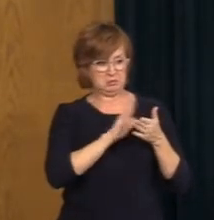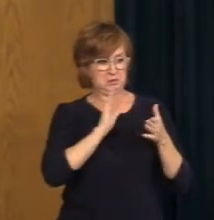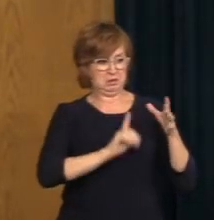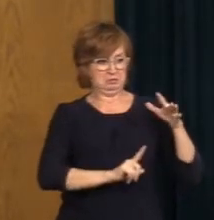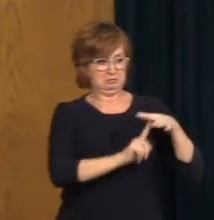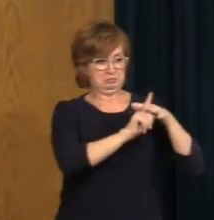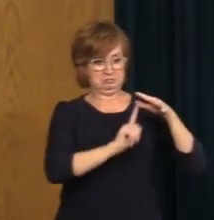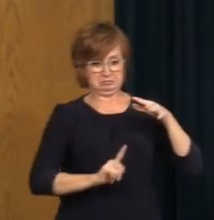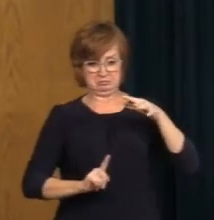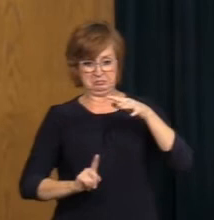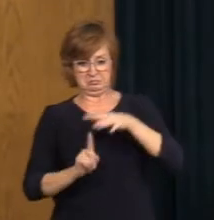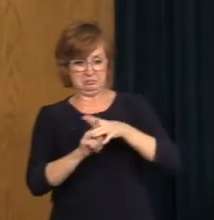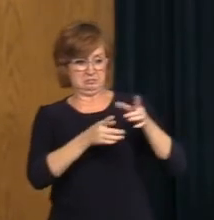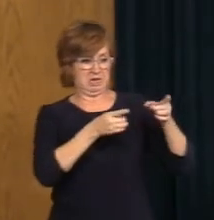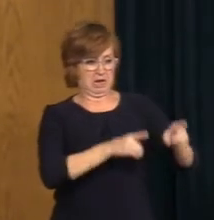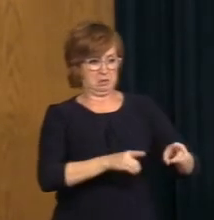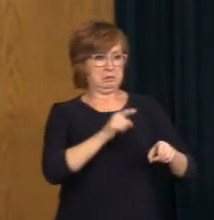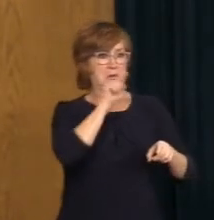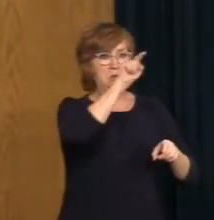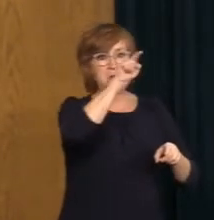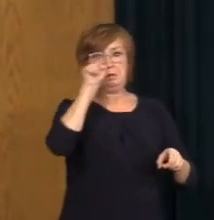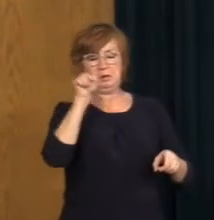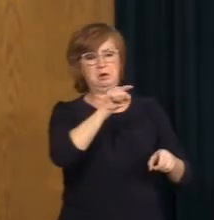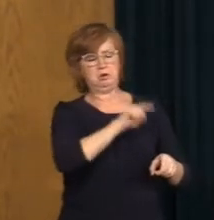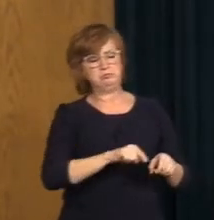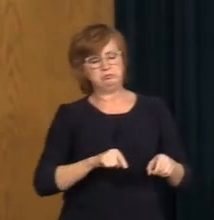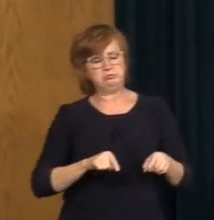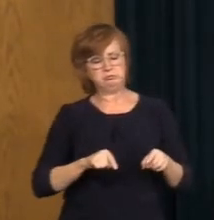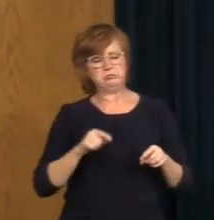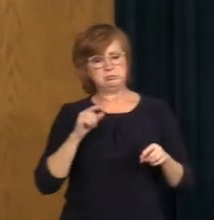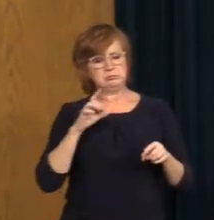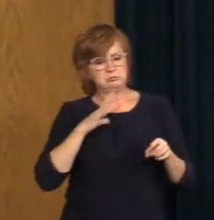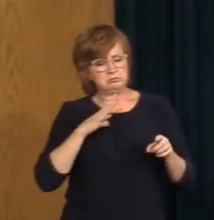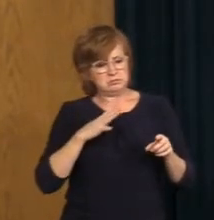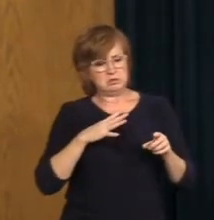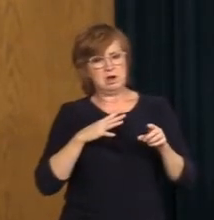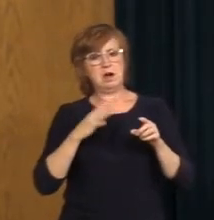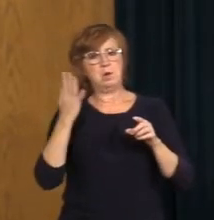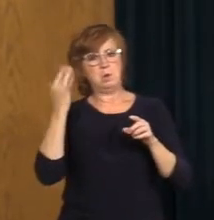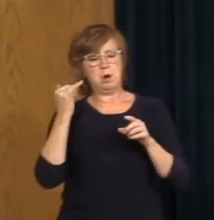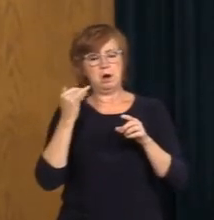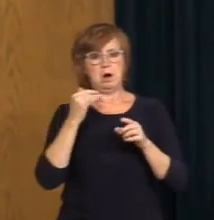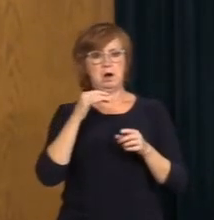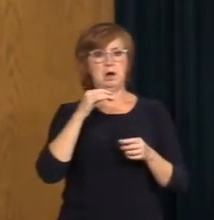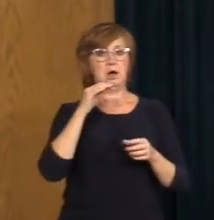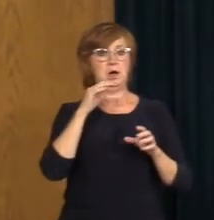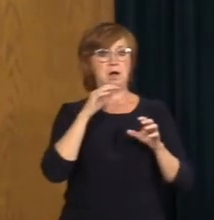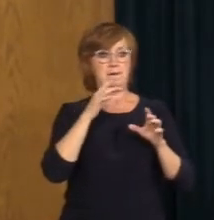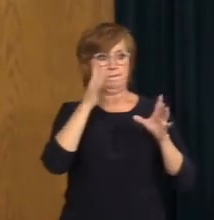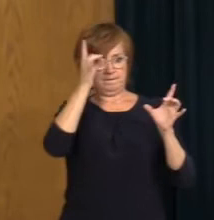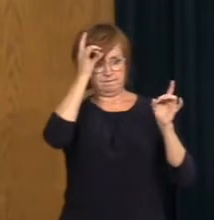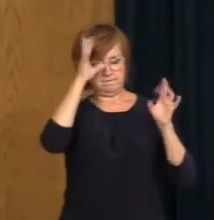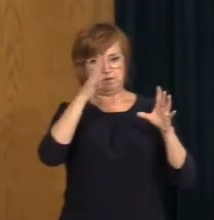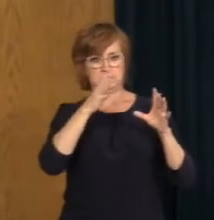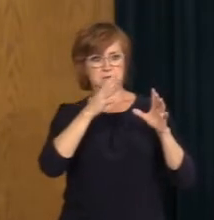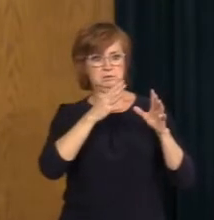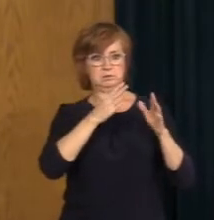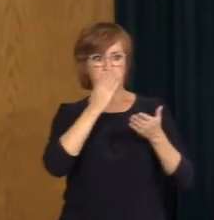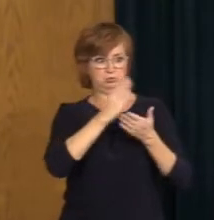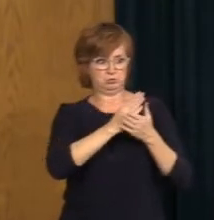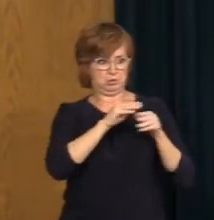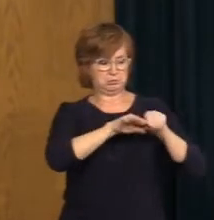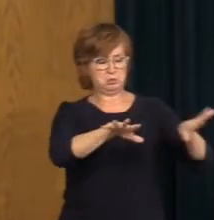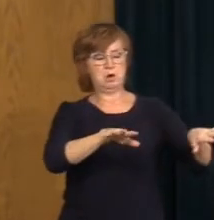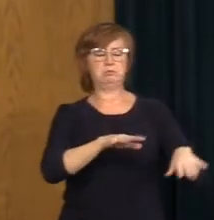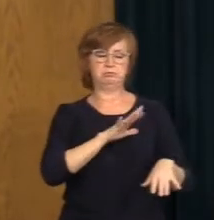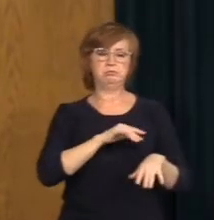can keep our community transmission low and react promptly when there's a case or cluster, we can stay the course at which we are